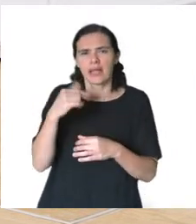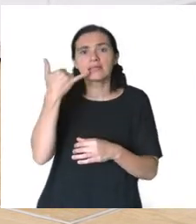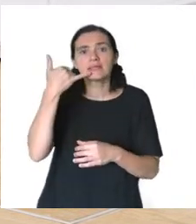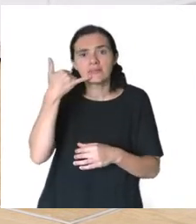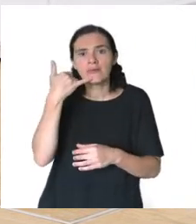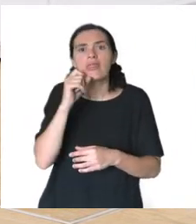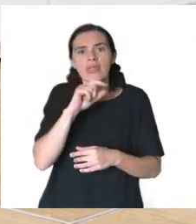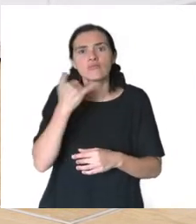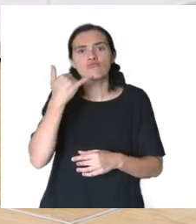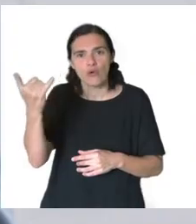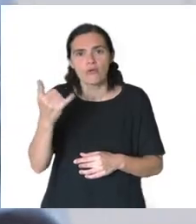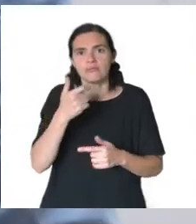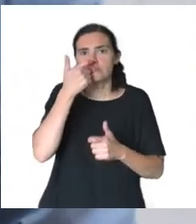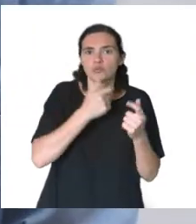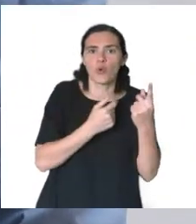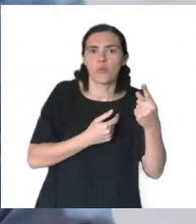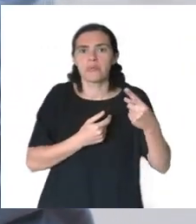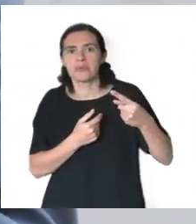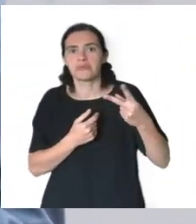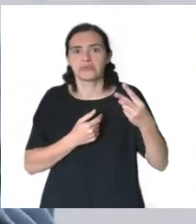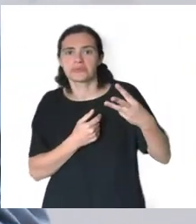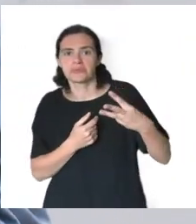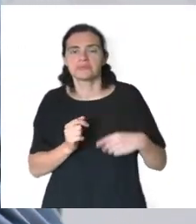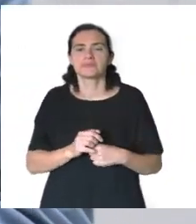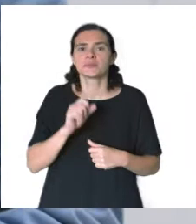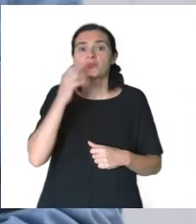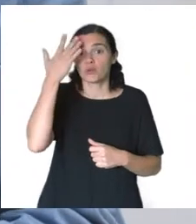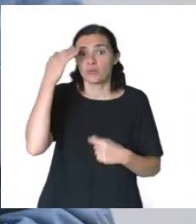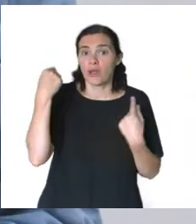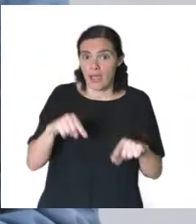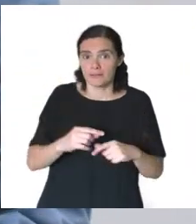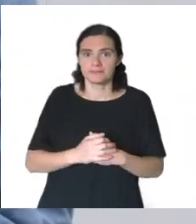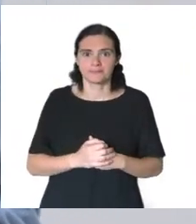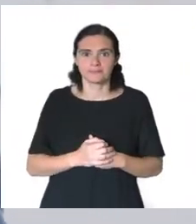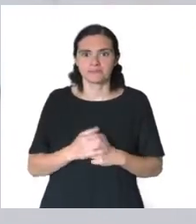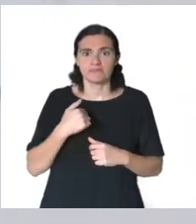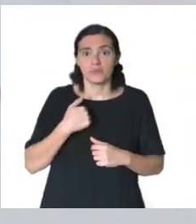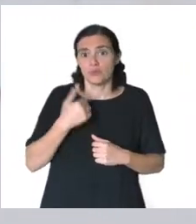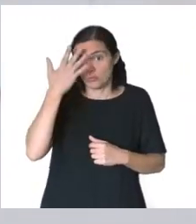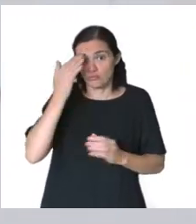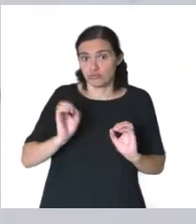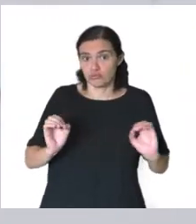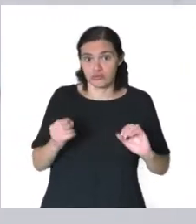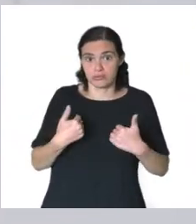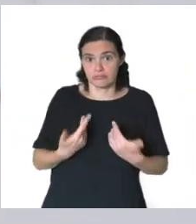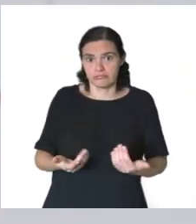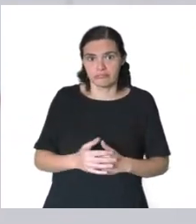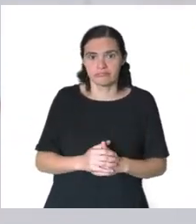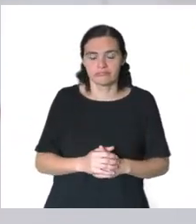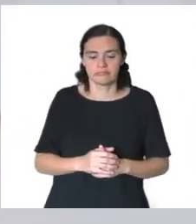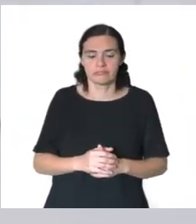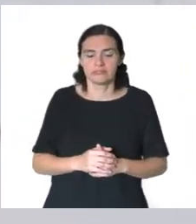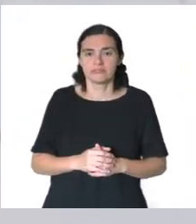is a telephone line. Only one person, maybe two or three, have the number. I don't have the number.